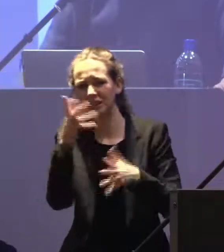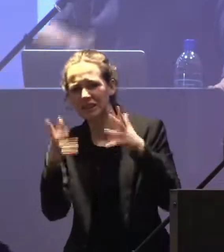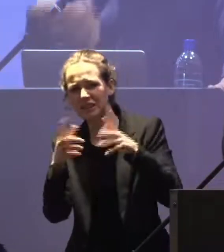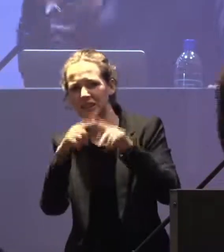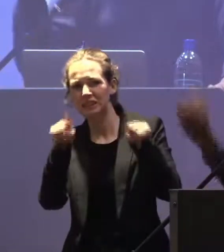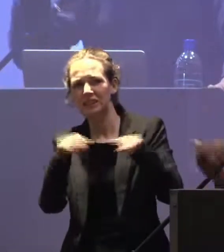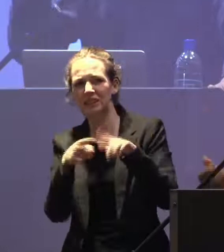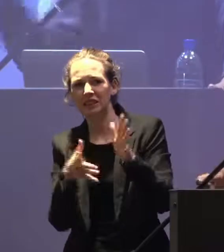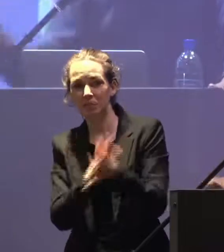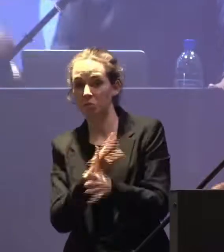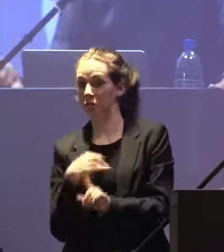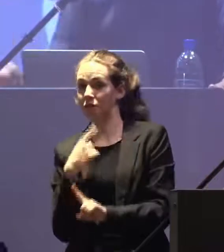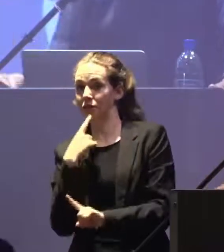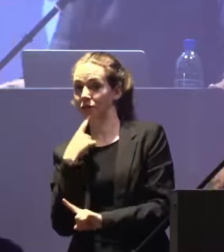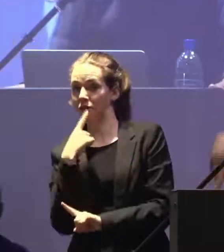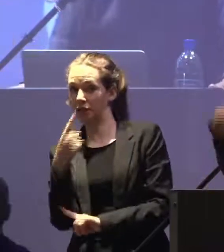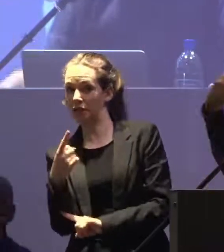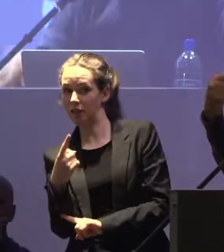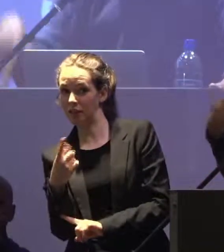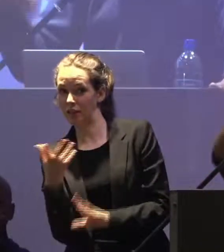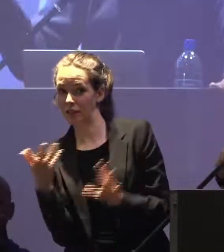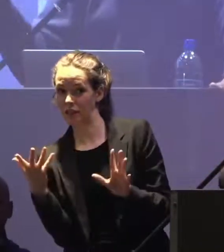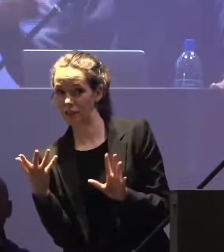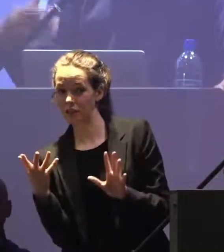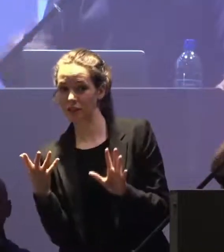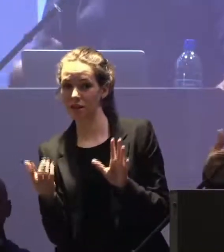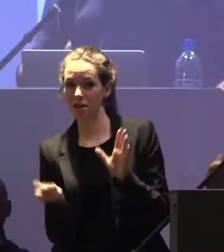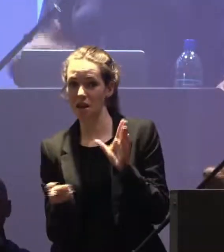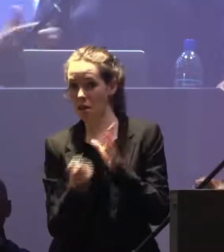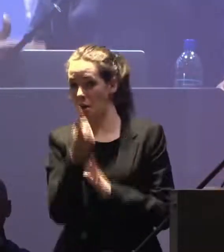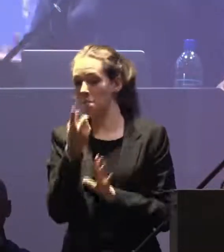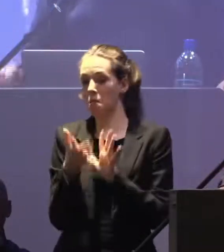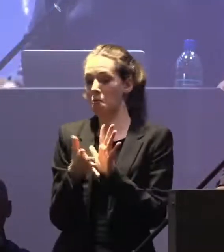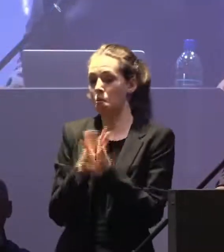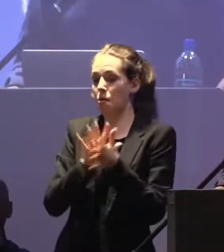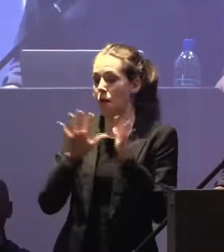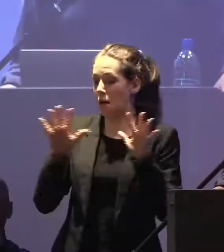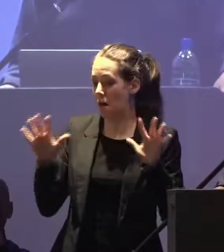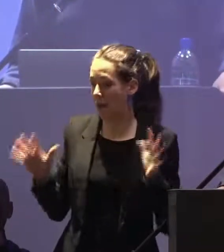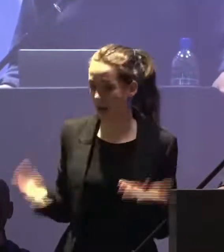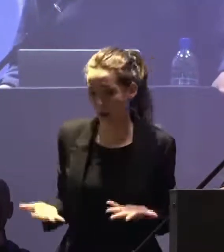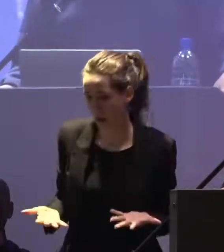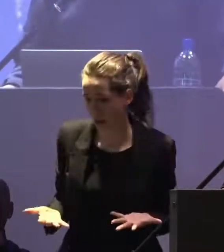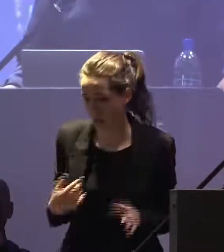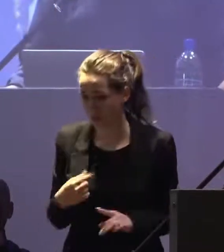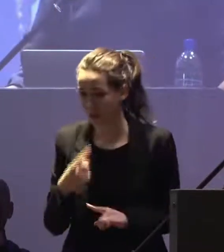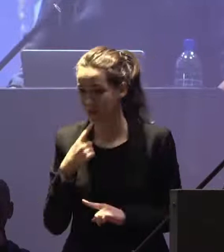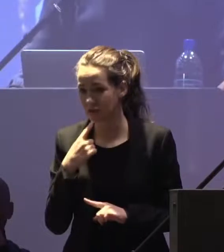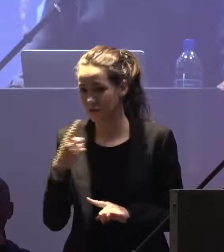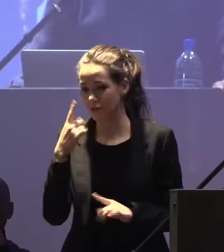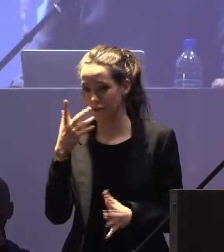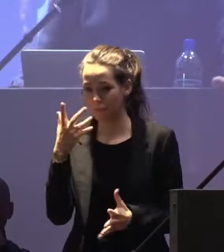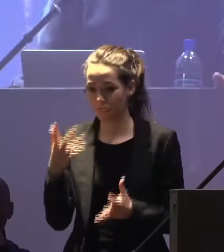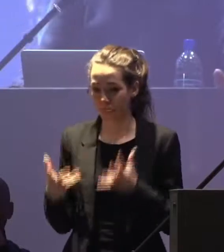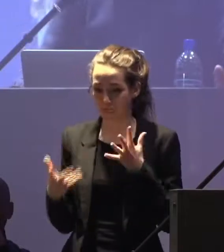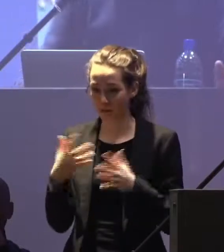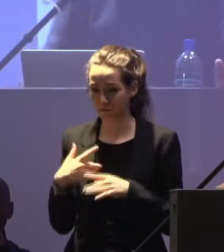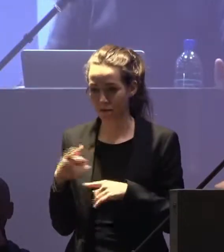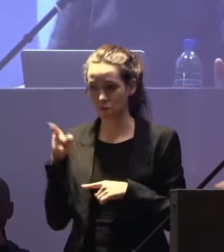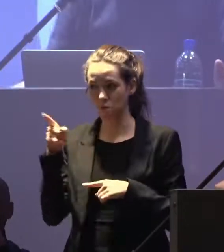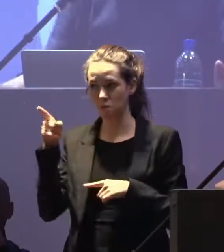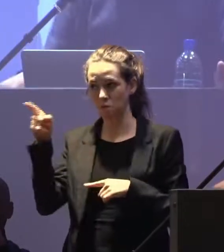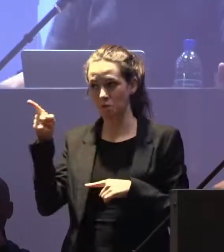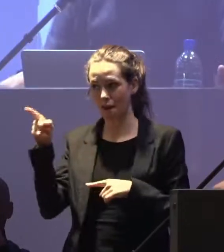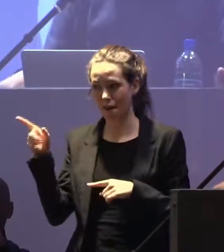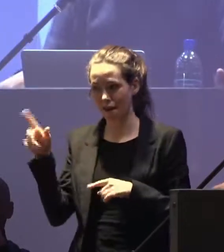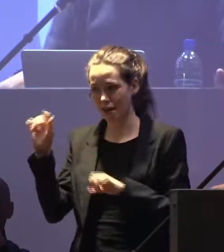I don't want to say the state in which they become reckless, because I might be dealing with one industry